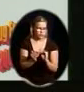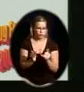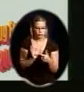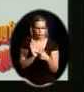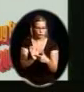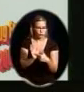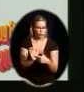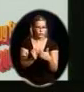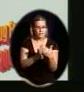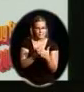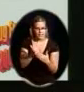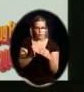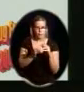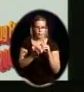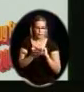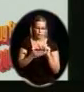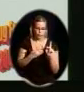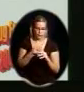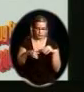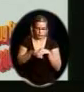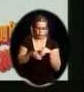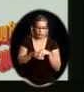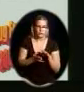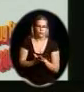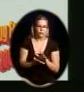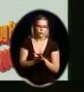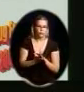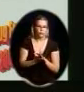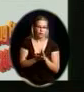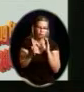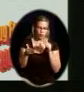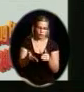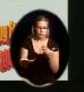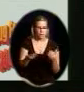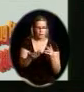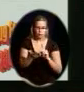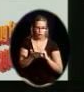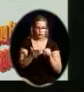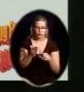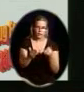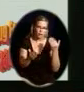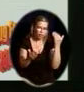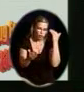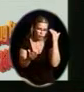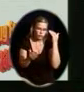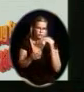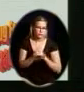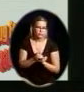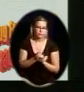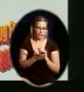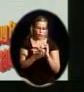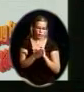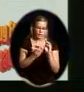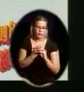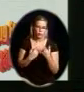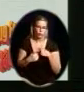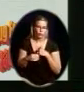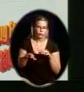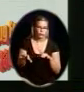for instance, some of our programs internally with our school focused might be Project Alert. That's our curriculum that we